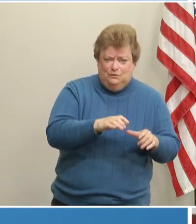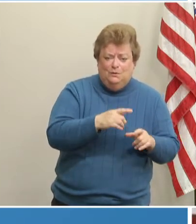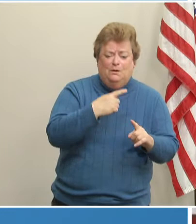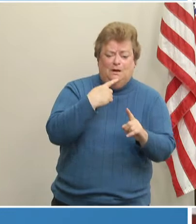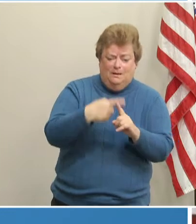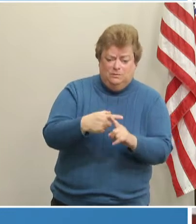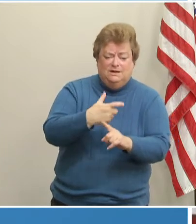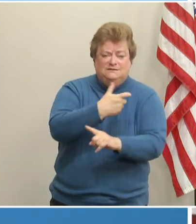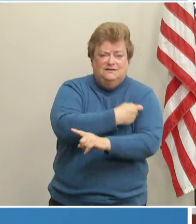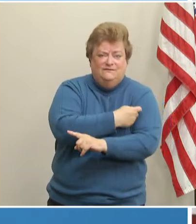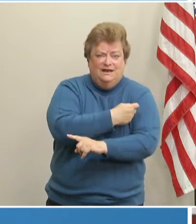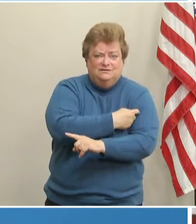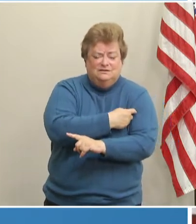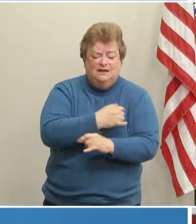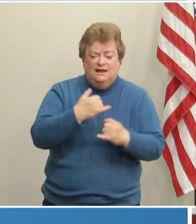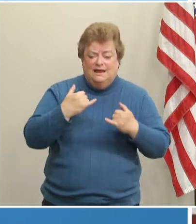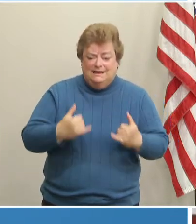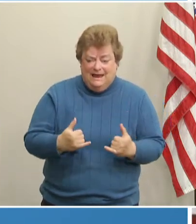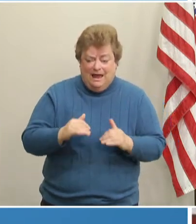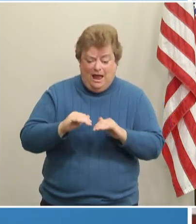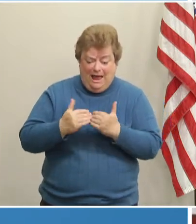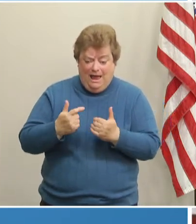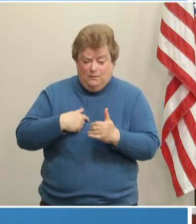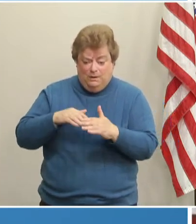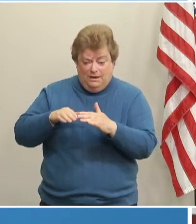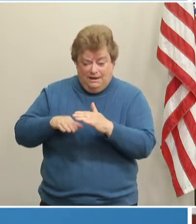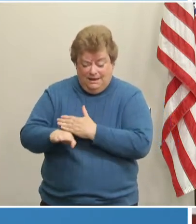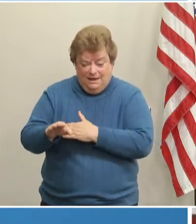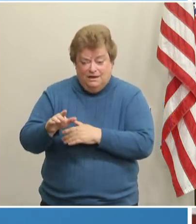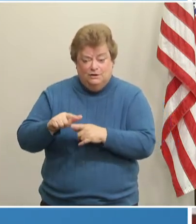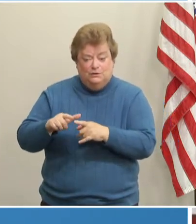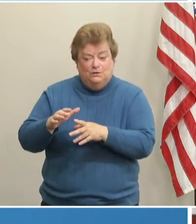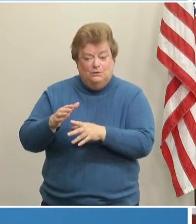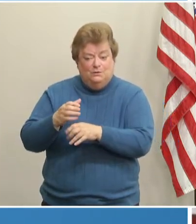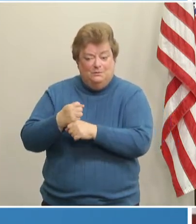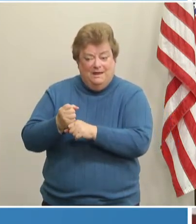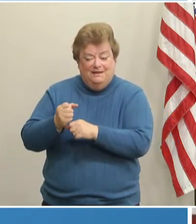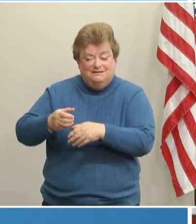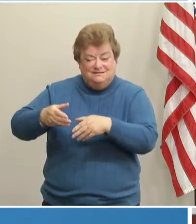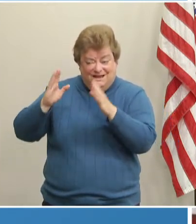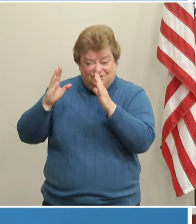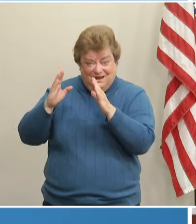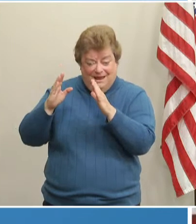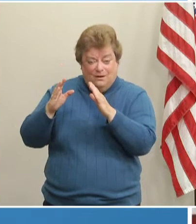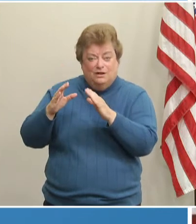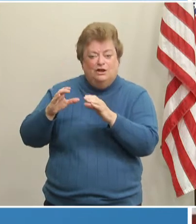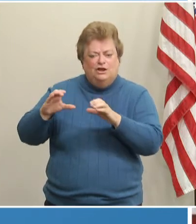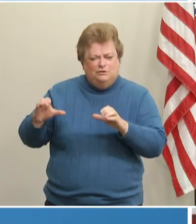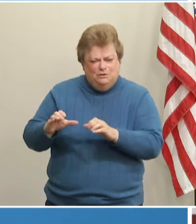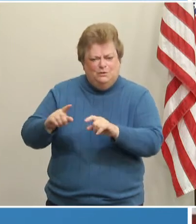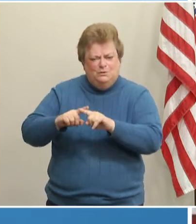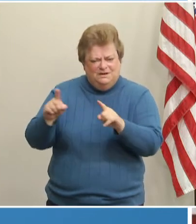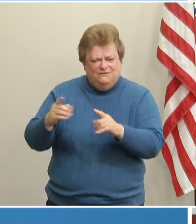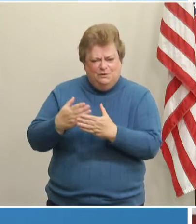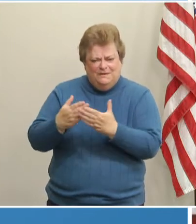And so what drives us nuts more is when our team inside the red zone starts doing different things, not sticking with the script